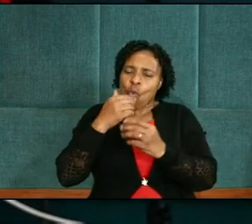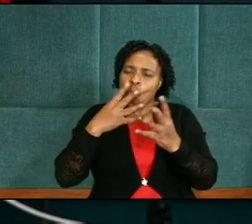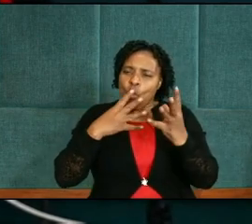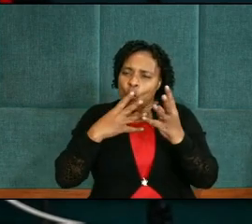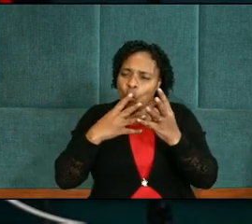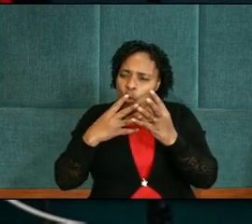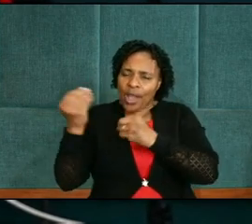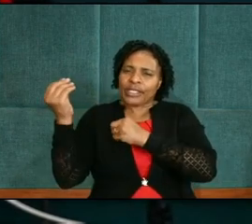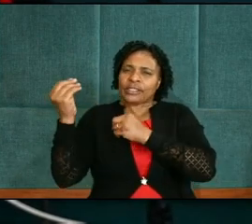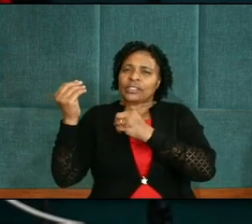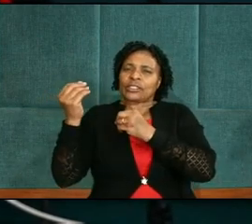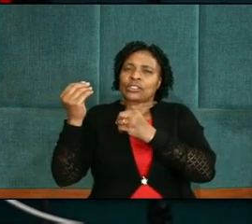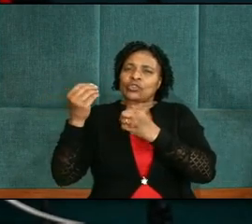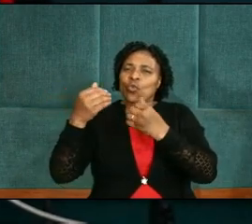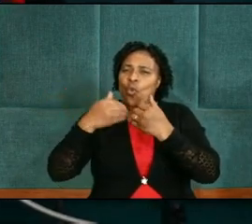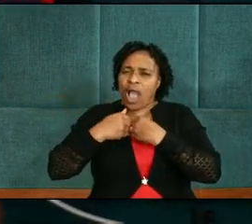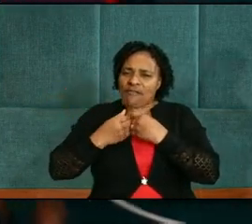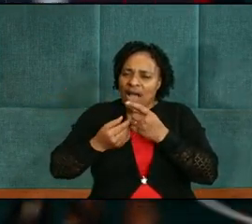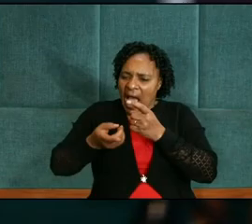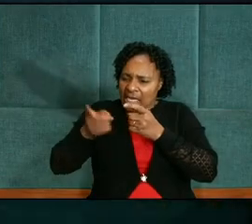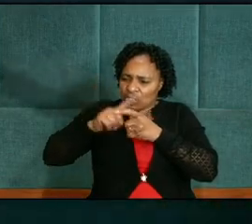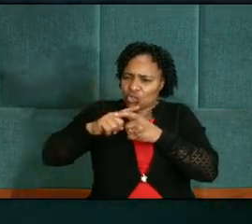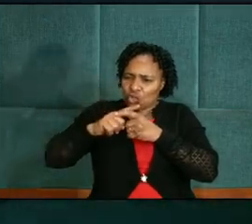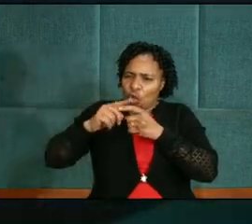wedding, they had